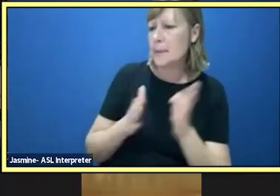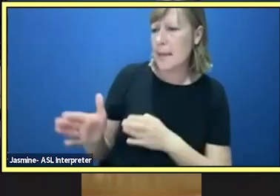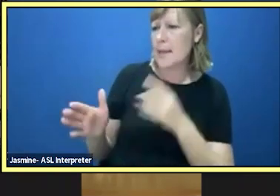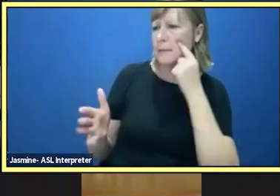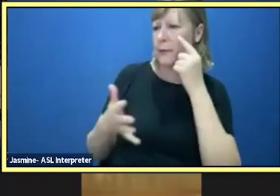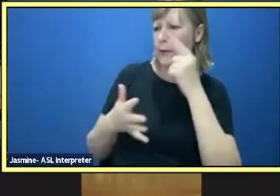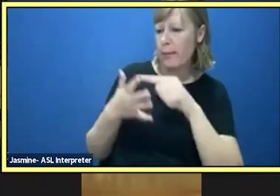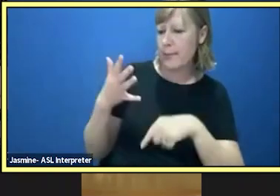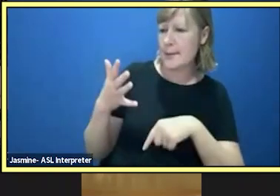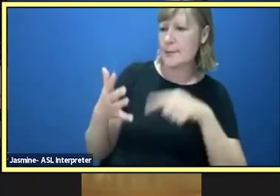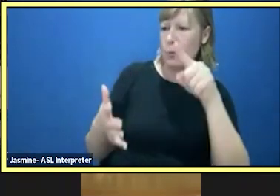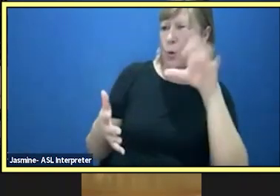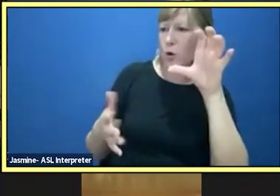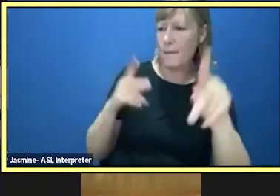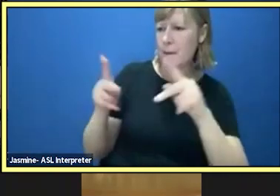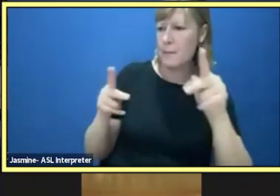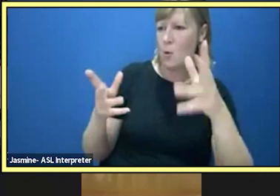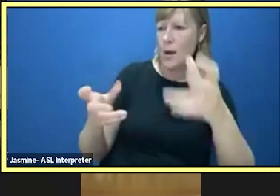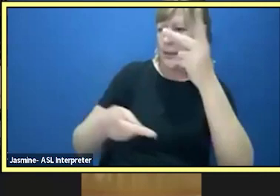me. So go to ABC